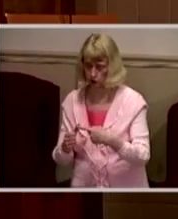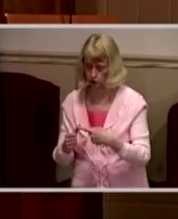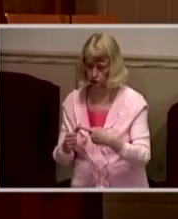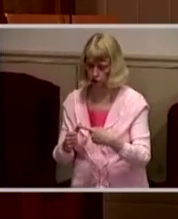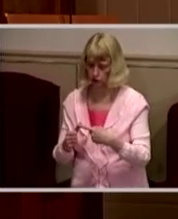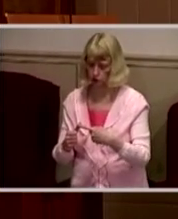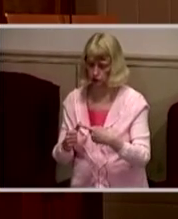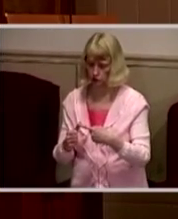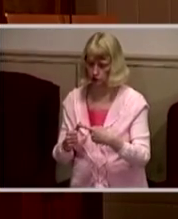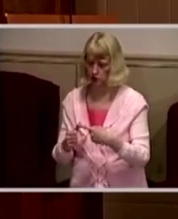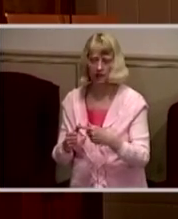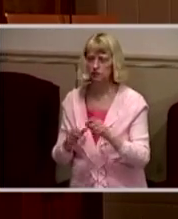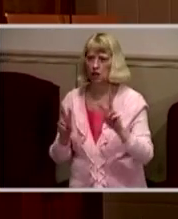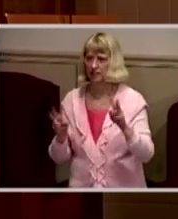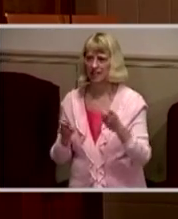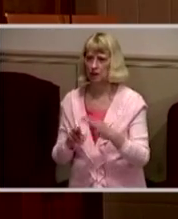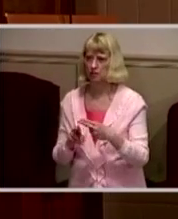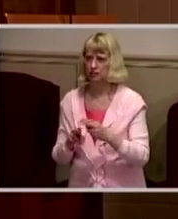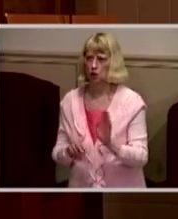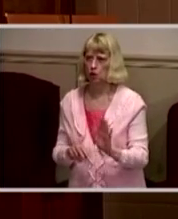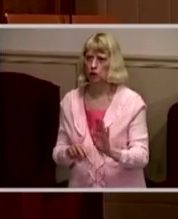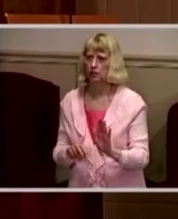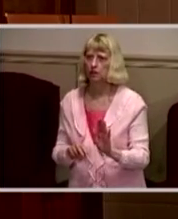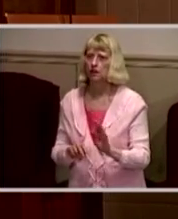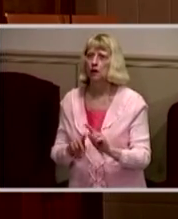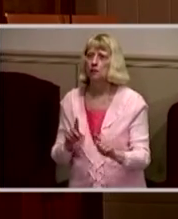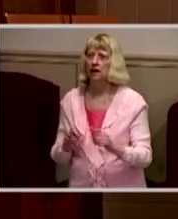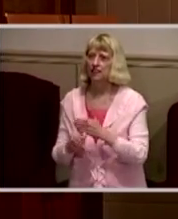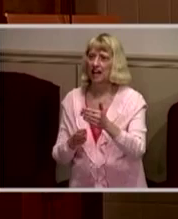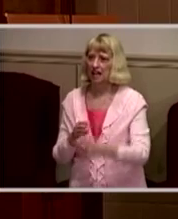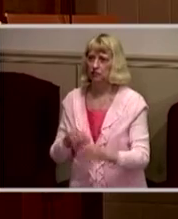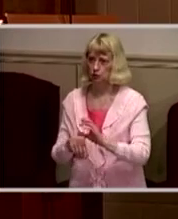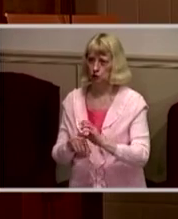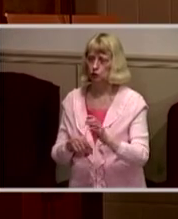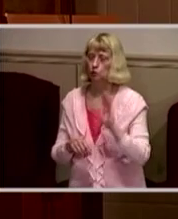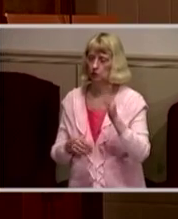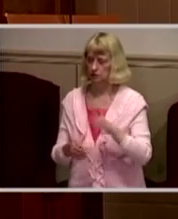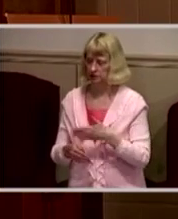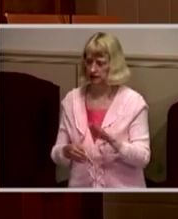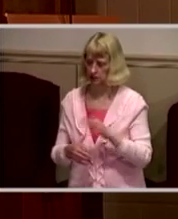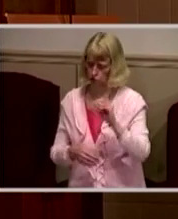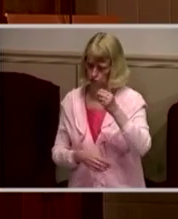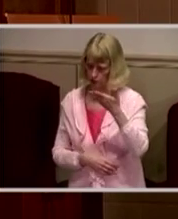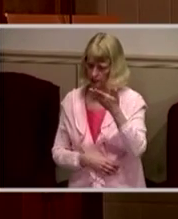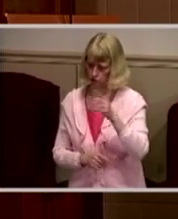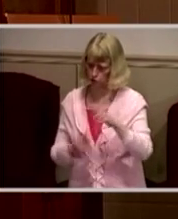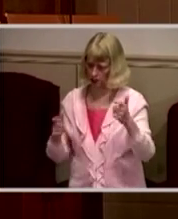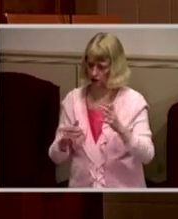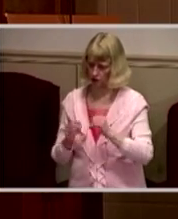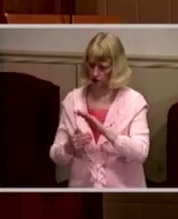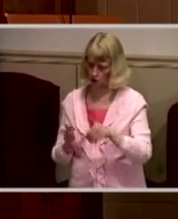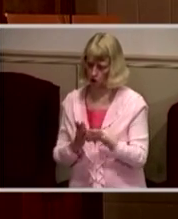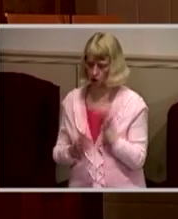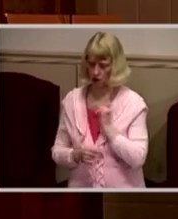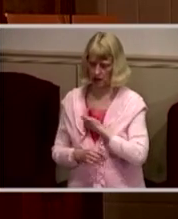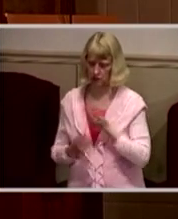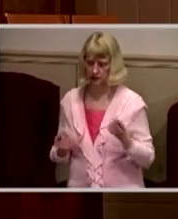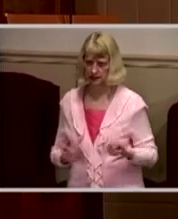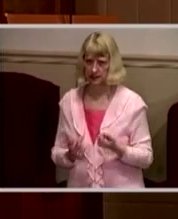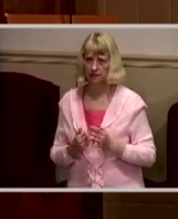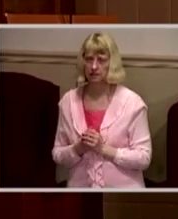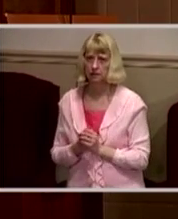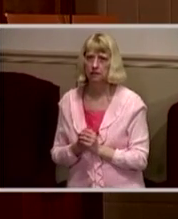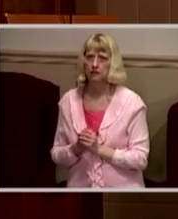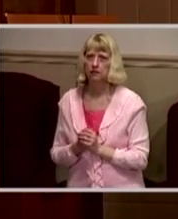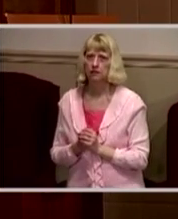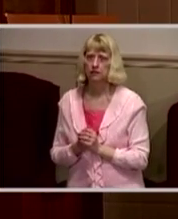that's not the name of the song. But at the end of the service, we're going to sing, Grace Greater Than All My Sin.